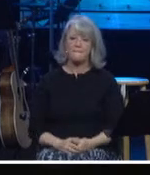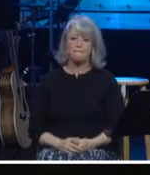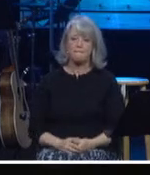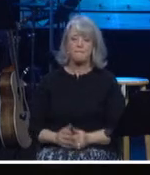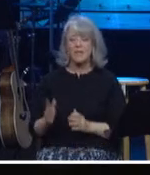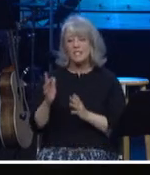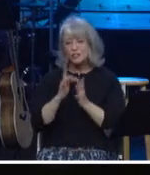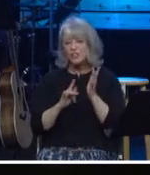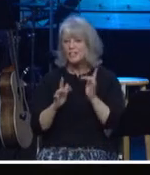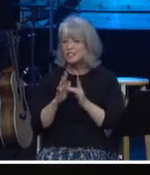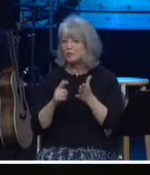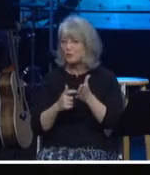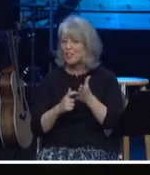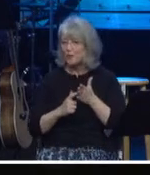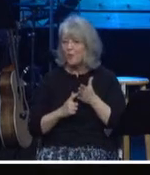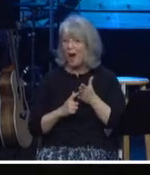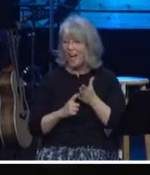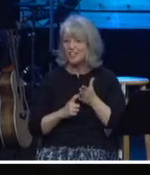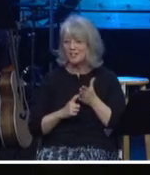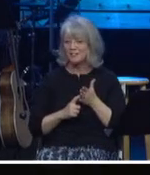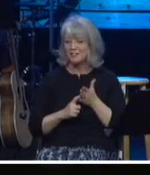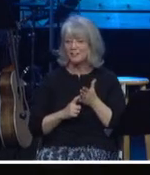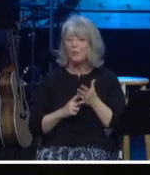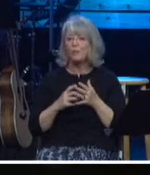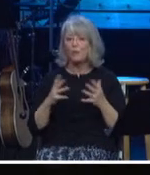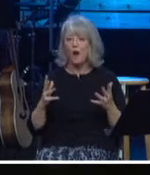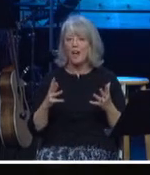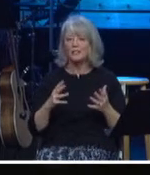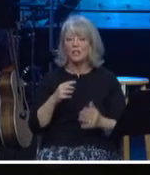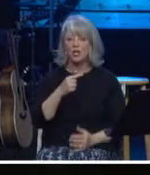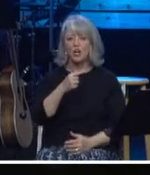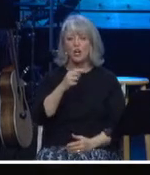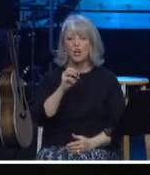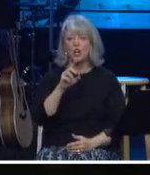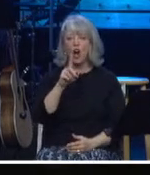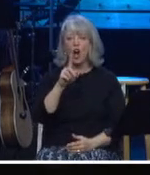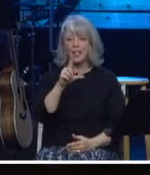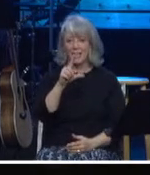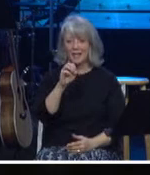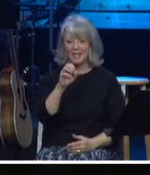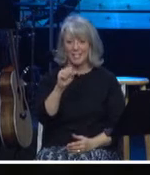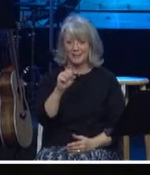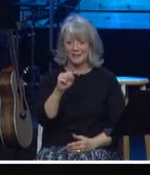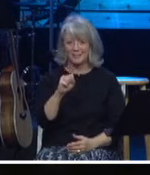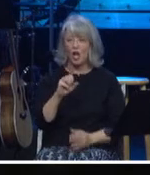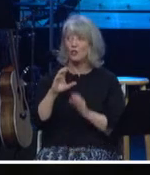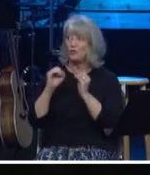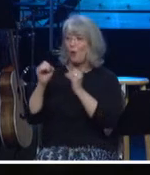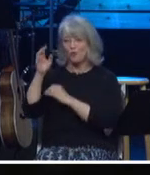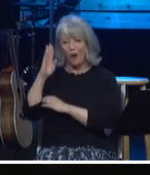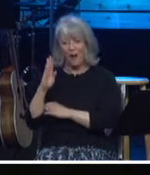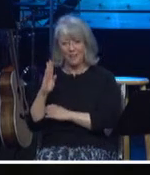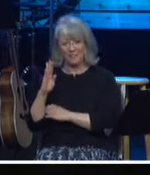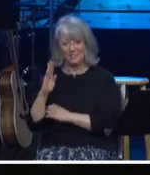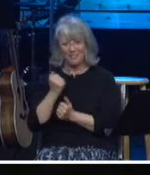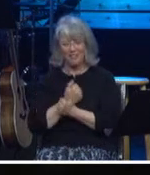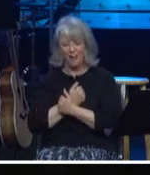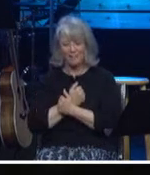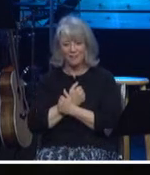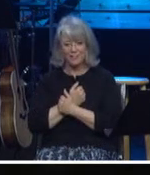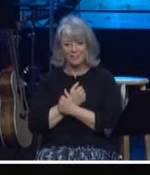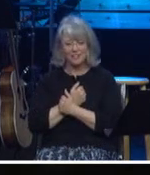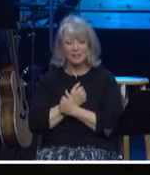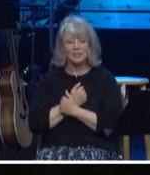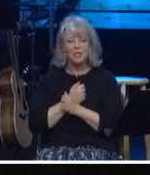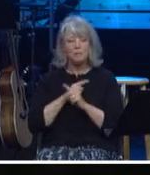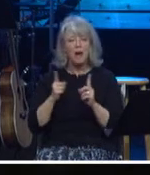That's what Jesus requires in order to come to him. You turn from all godless loves. You love the Father through him,